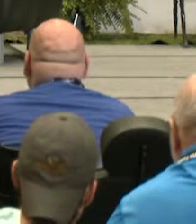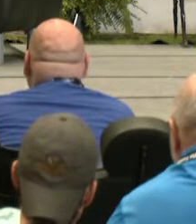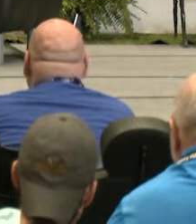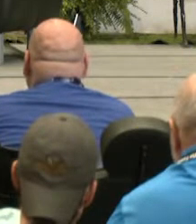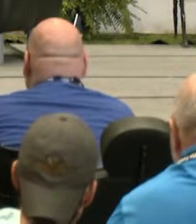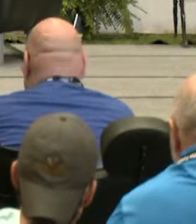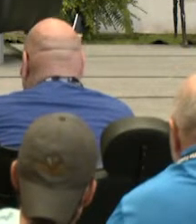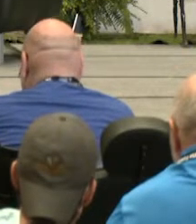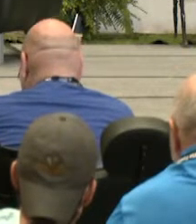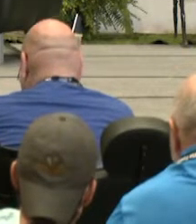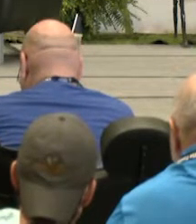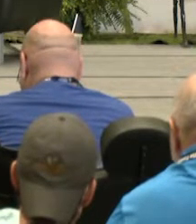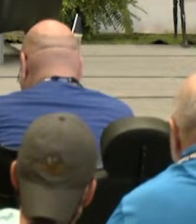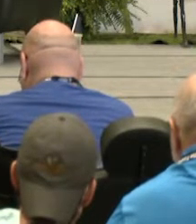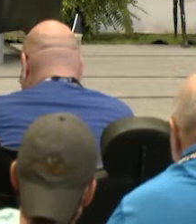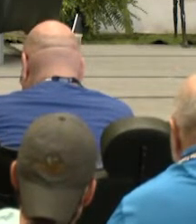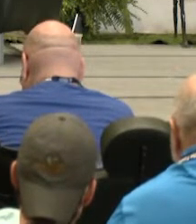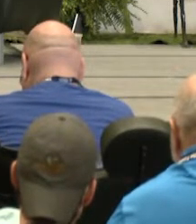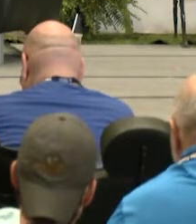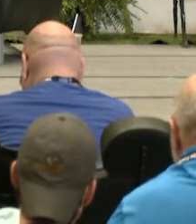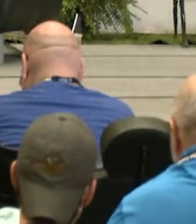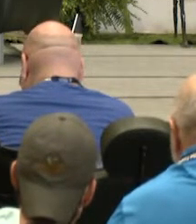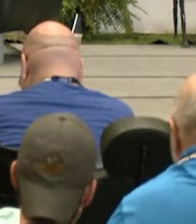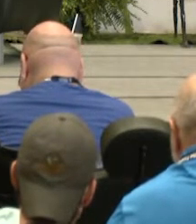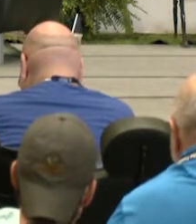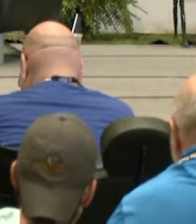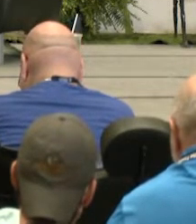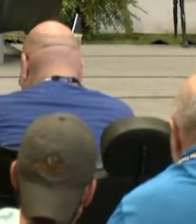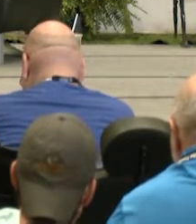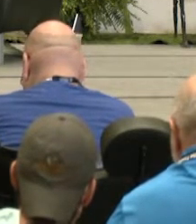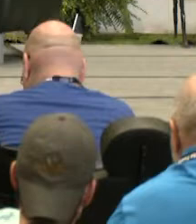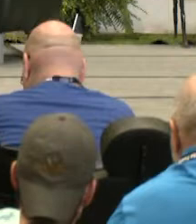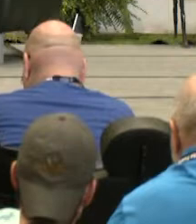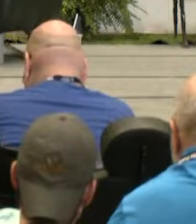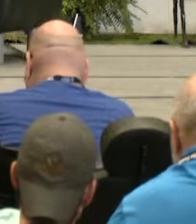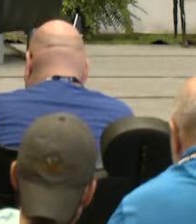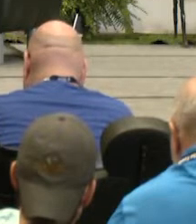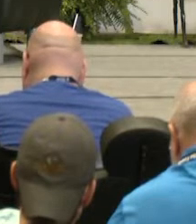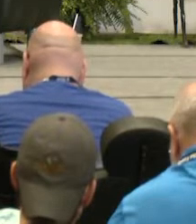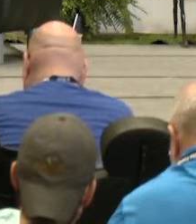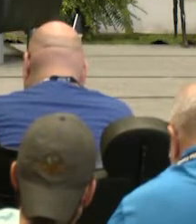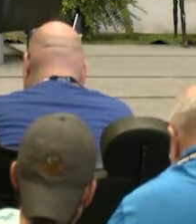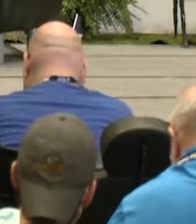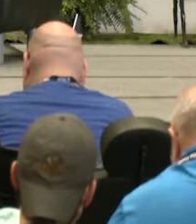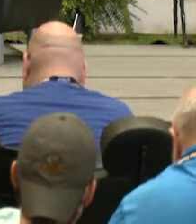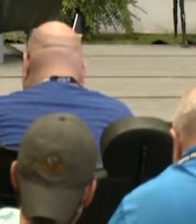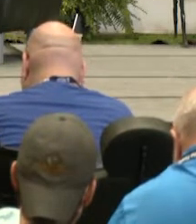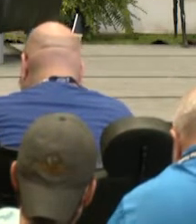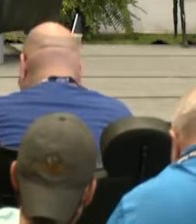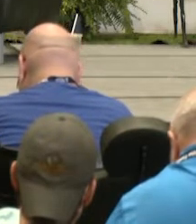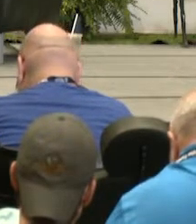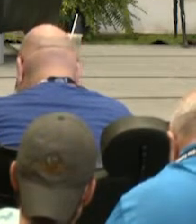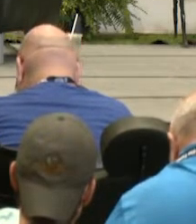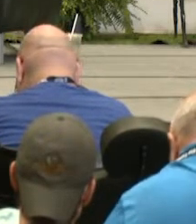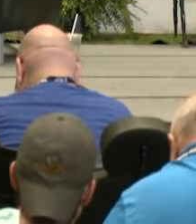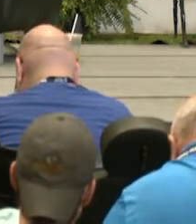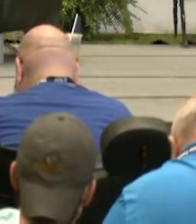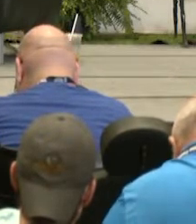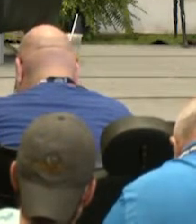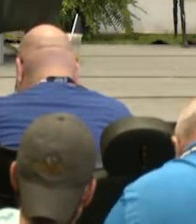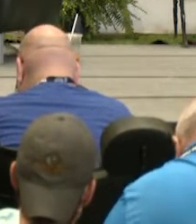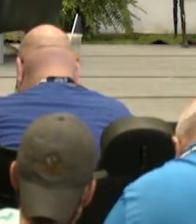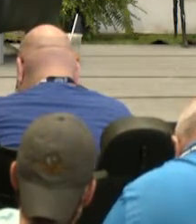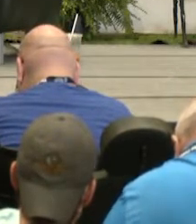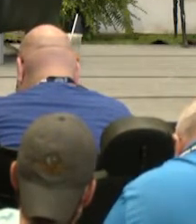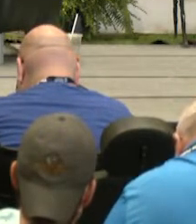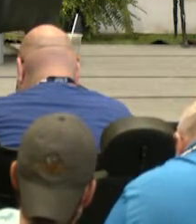but YouTube, I do 3 cameras. We have live action animation, and there's a lot of visuals and editing in it. And I do talk a bit about